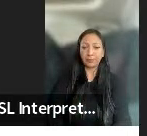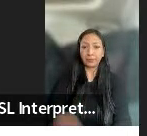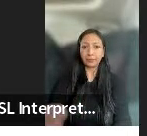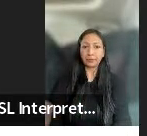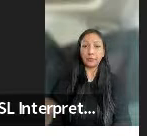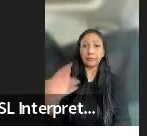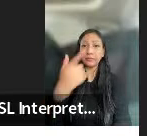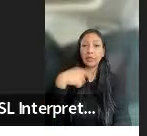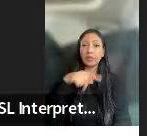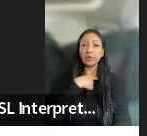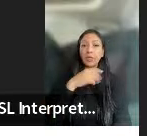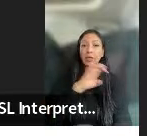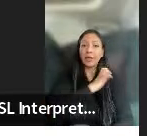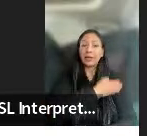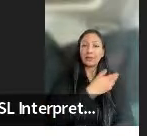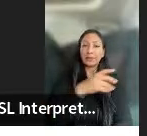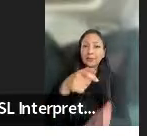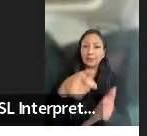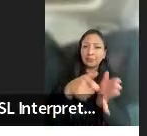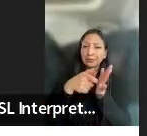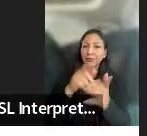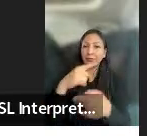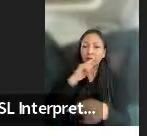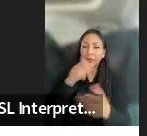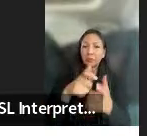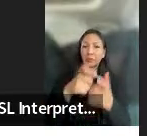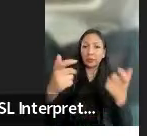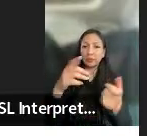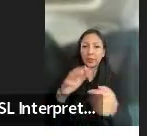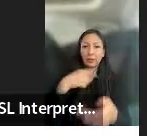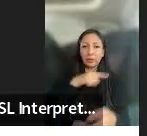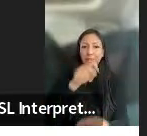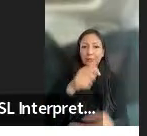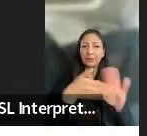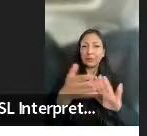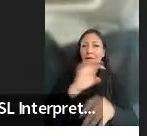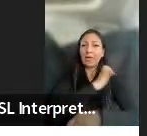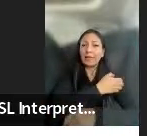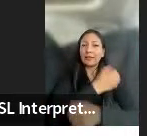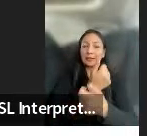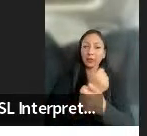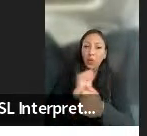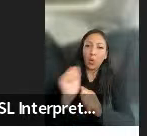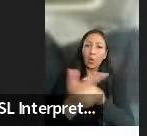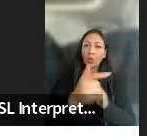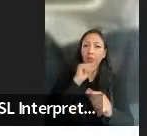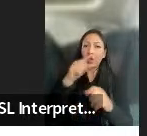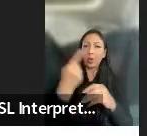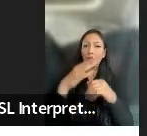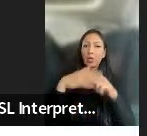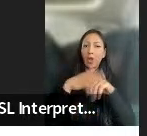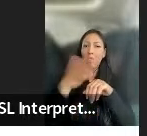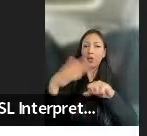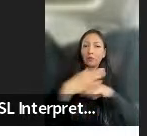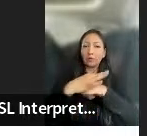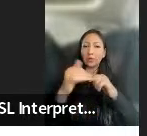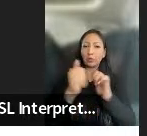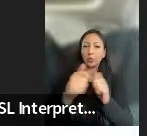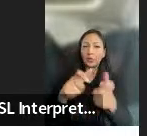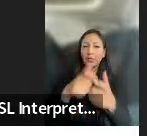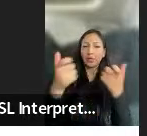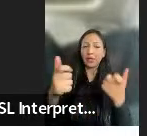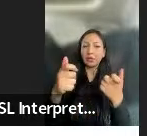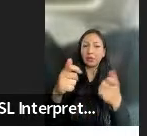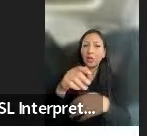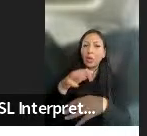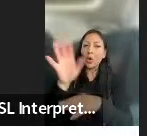Because our energy demands are so great, we're going to need to generate energy everywhere, not just offshore with large wind facilities. That's